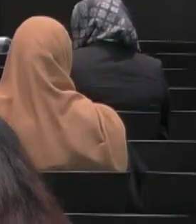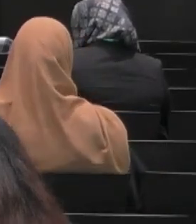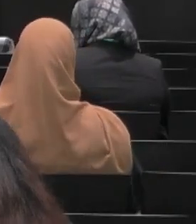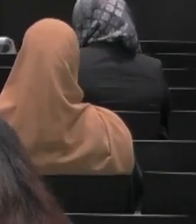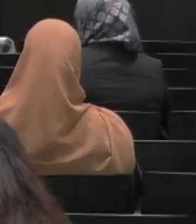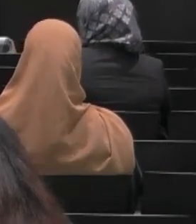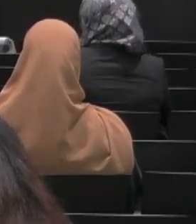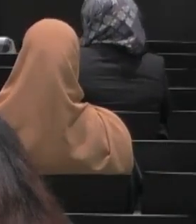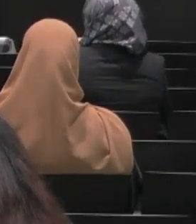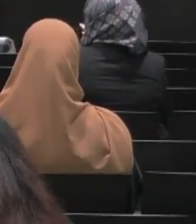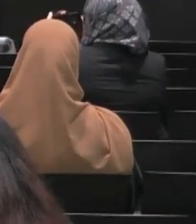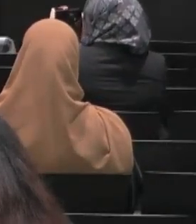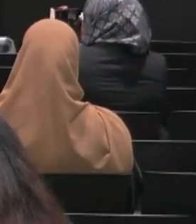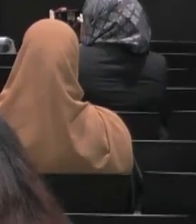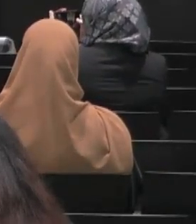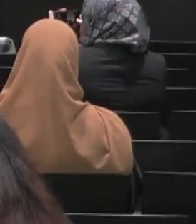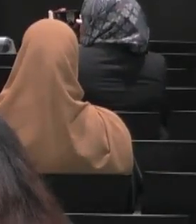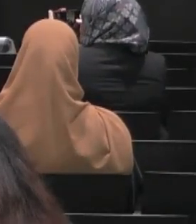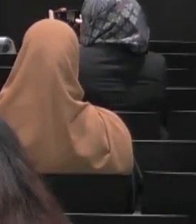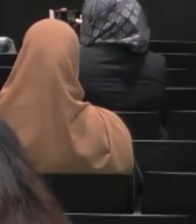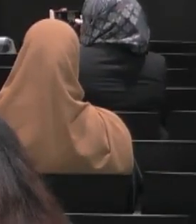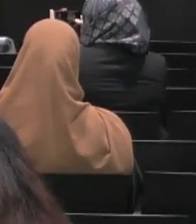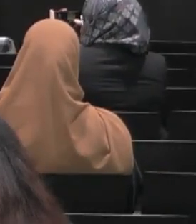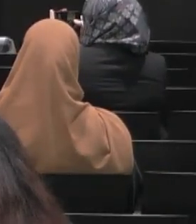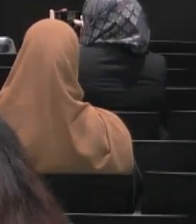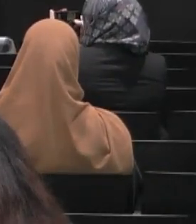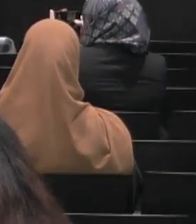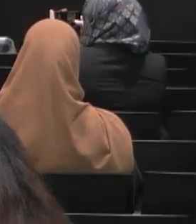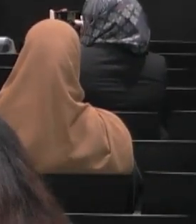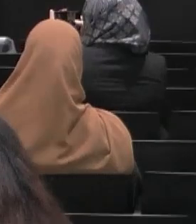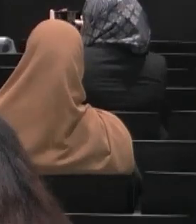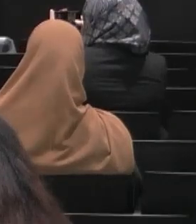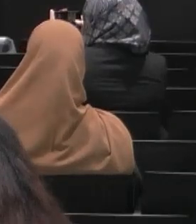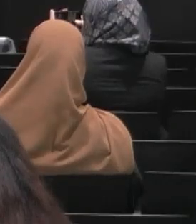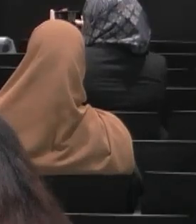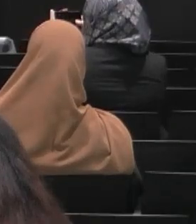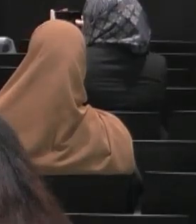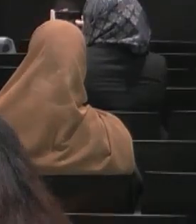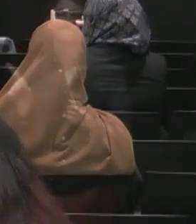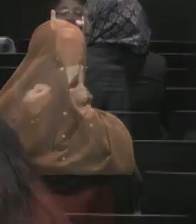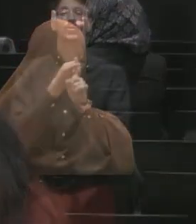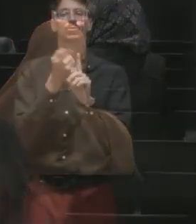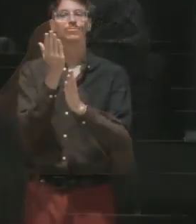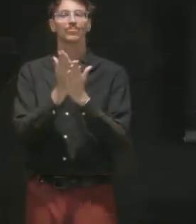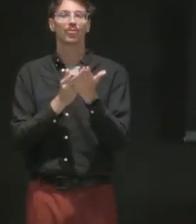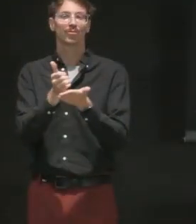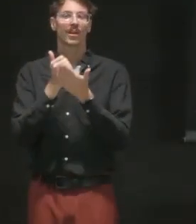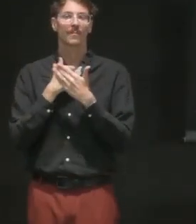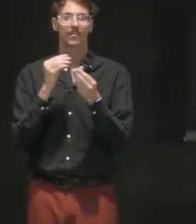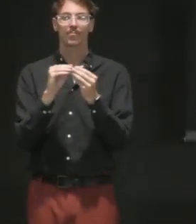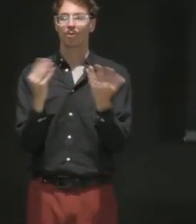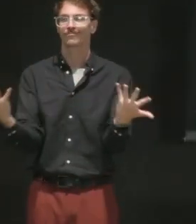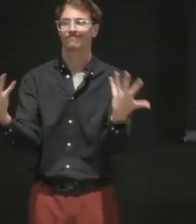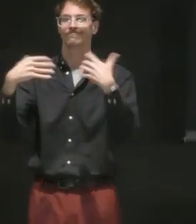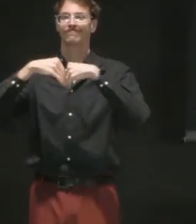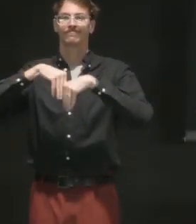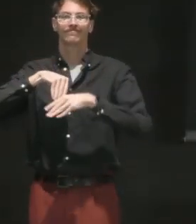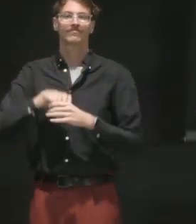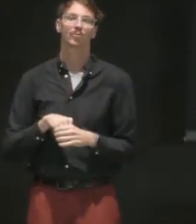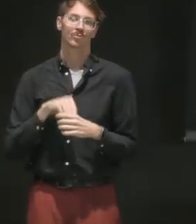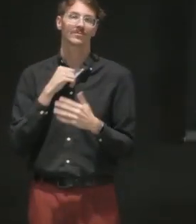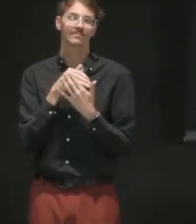of disasters and understanding them is one of the first steps to help create a more inclusive approach to disaster risk